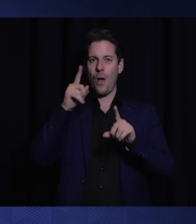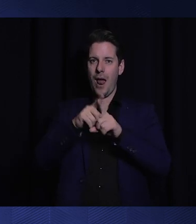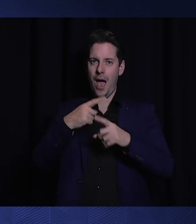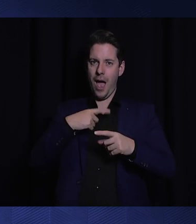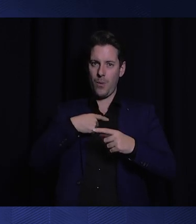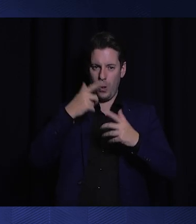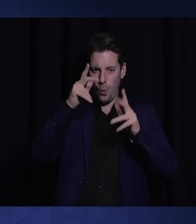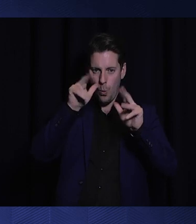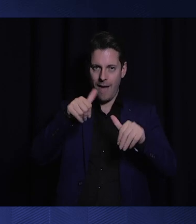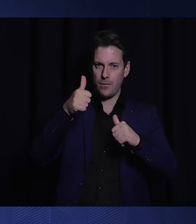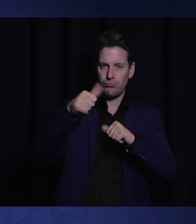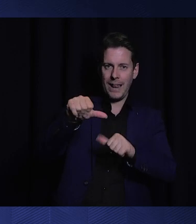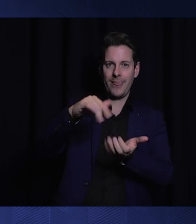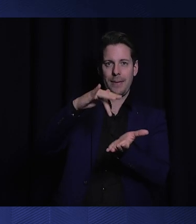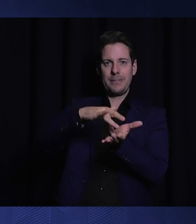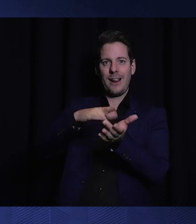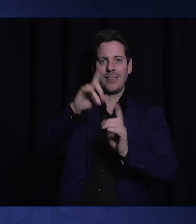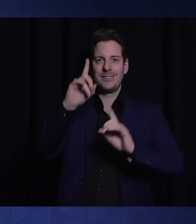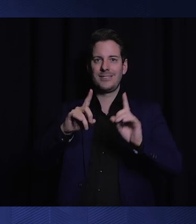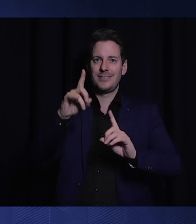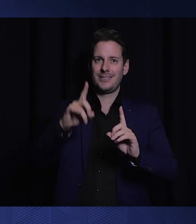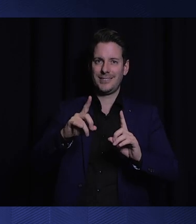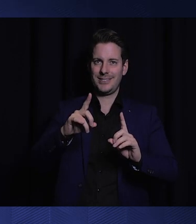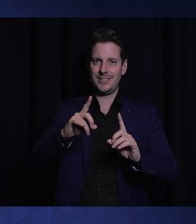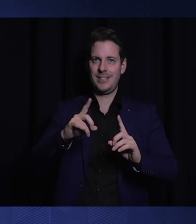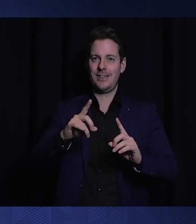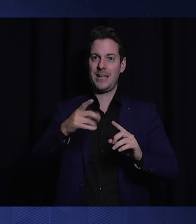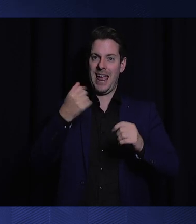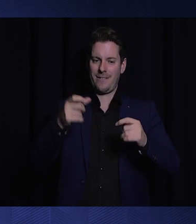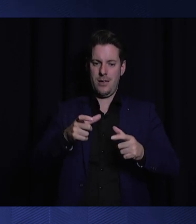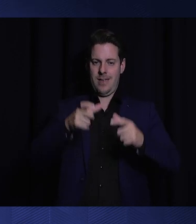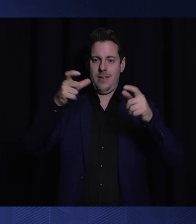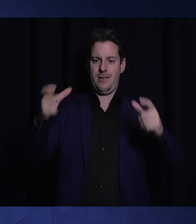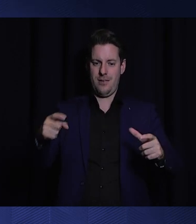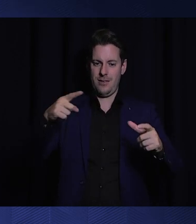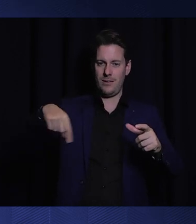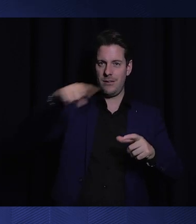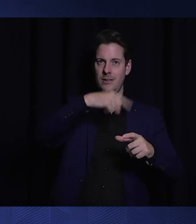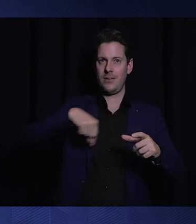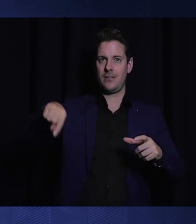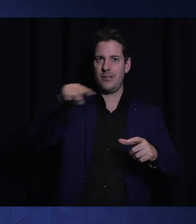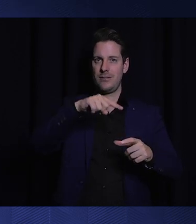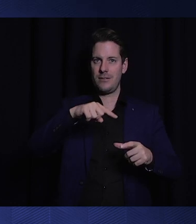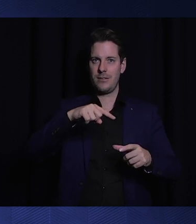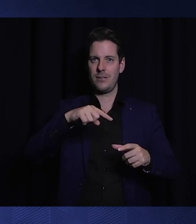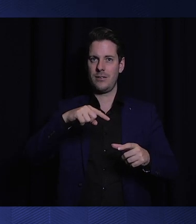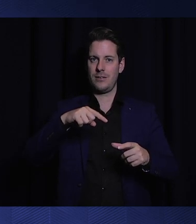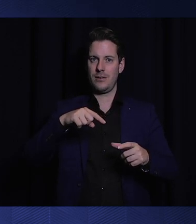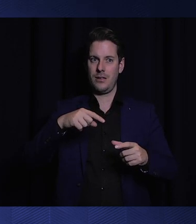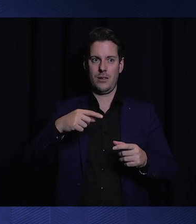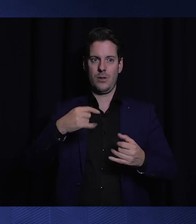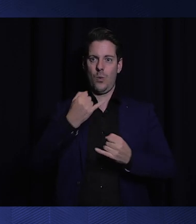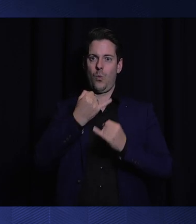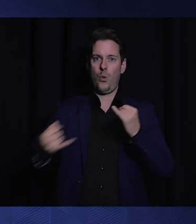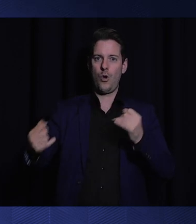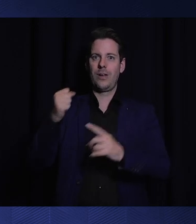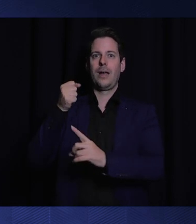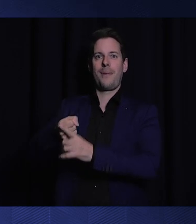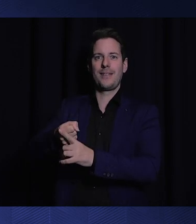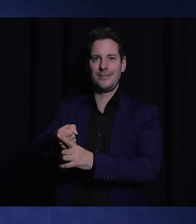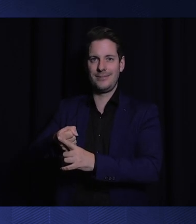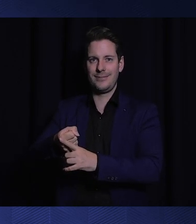problems during Spawn City construction. In general, there are 4